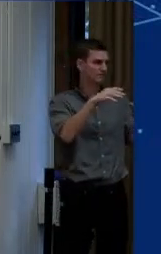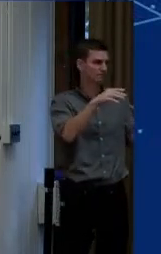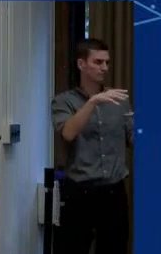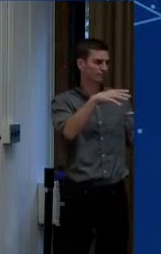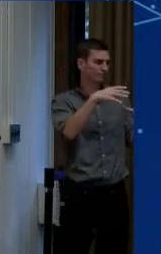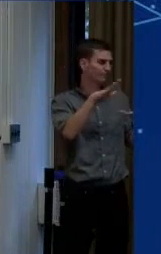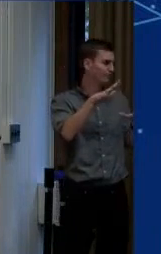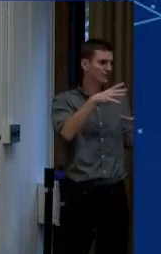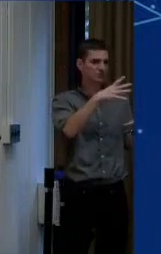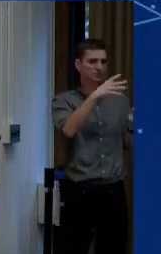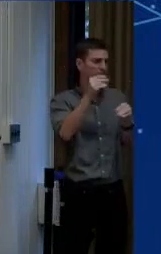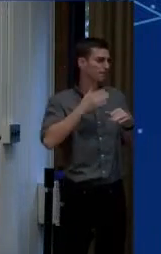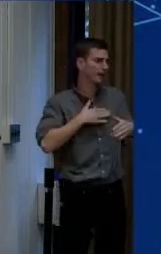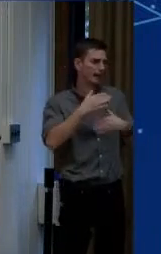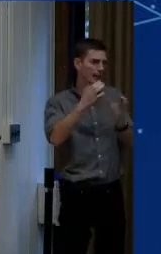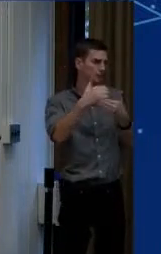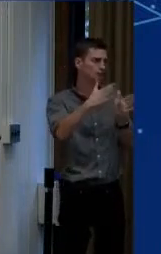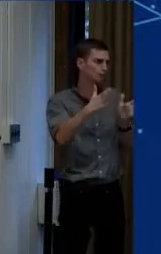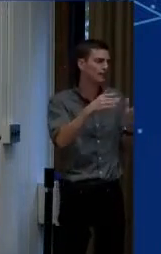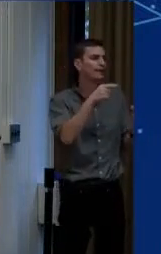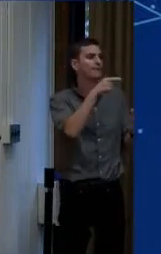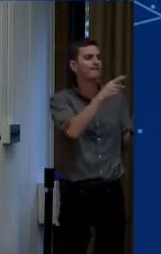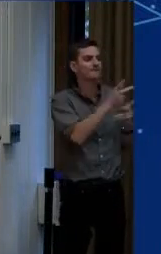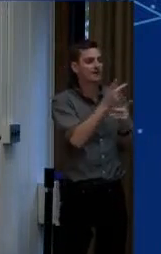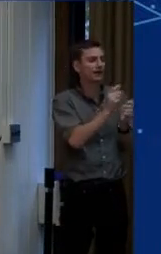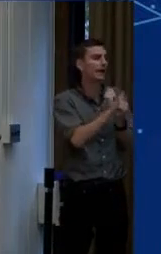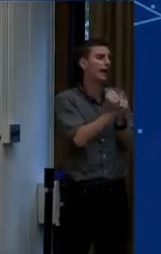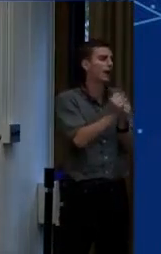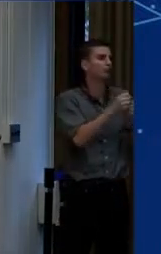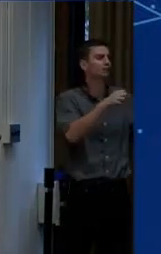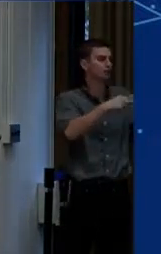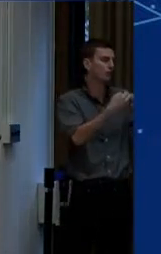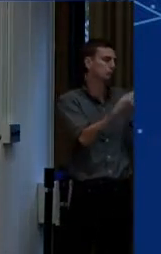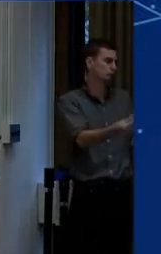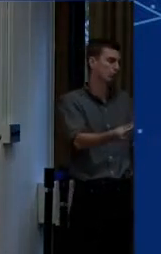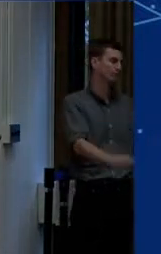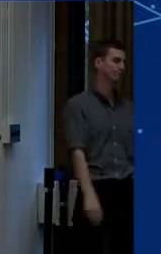able to sort of work their way through those steps.